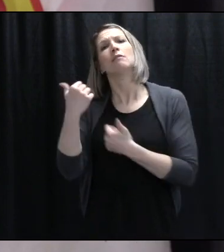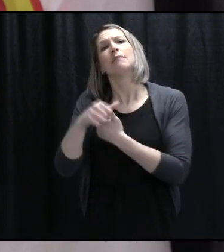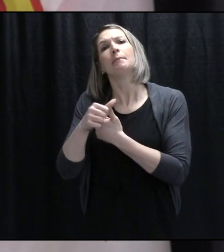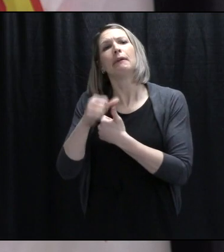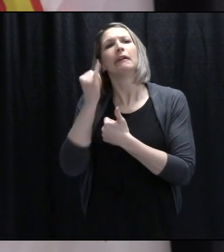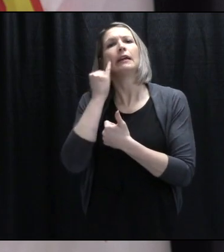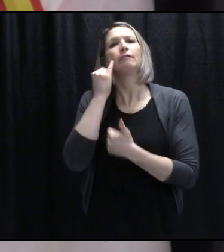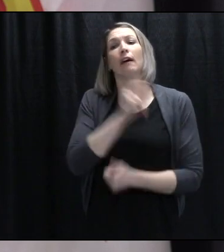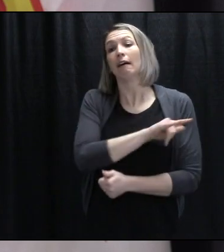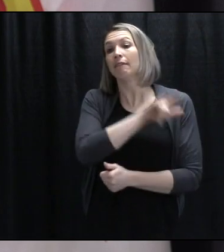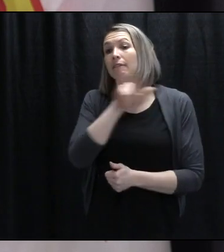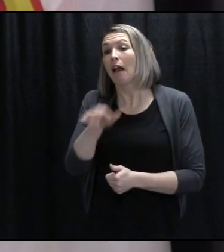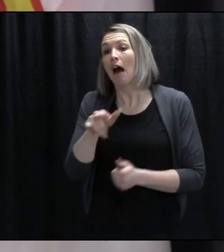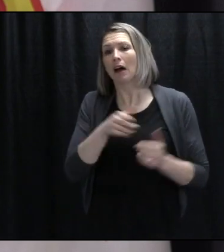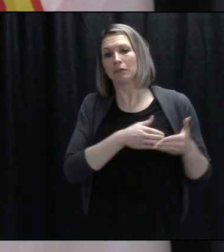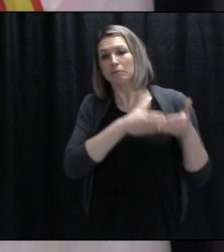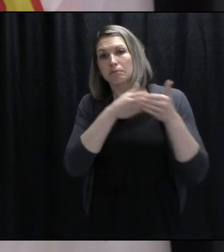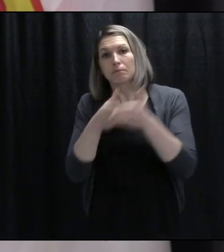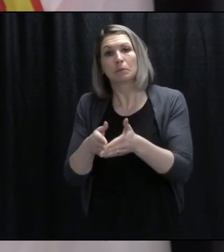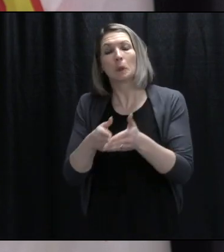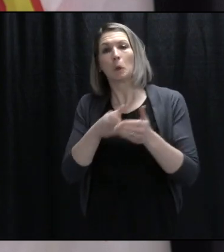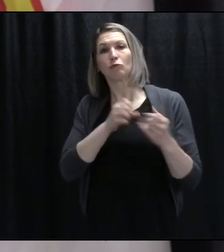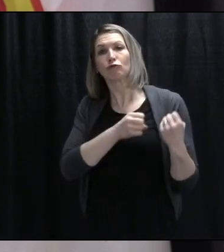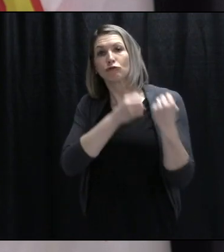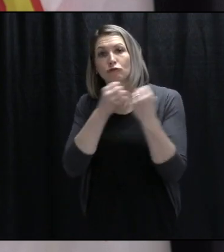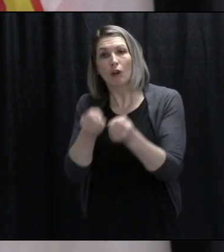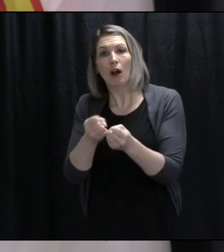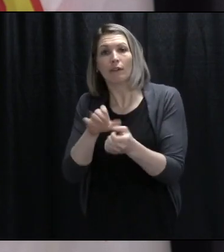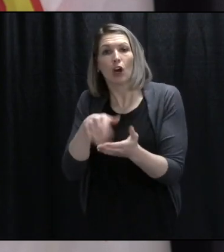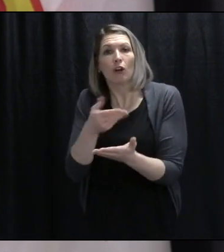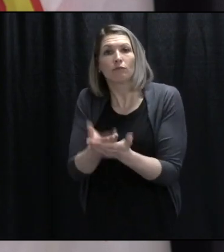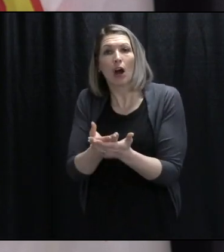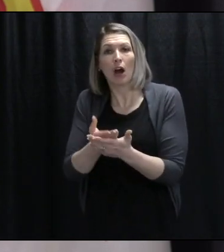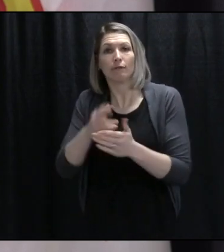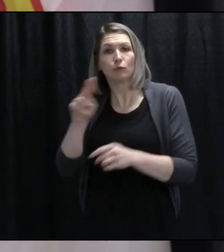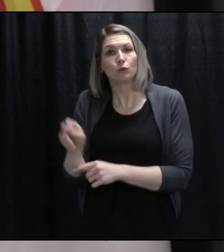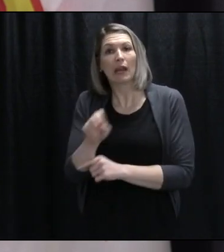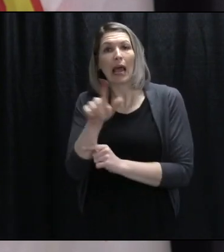people that are asymptomatic. If you're an essential worker, you must be asymptomatic.